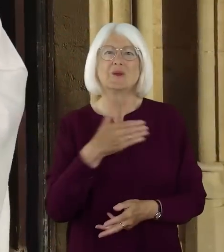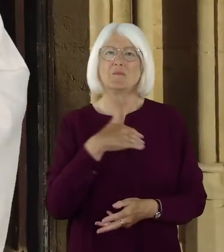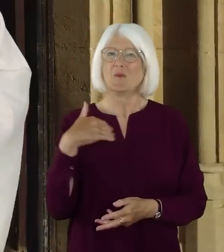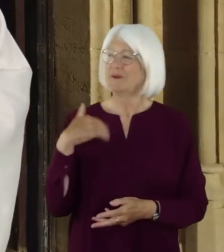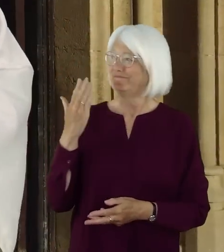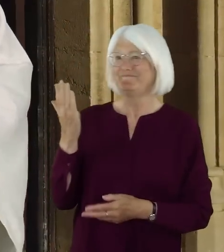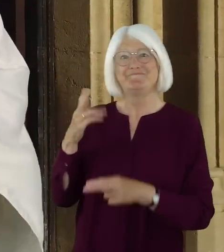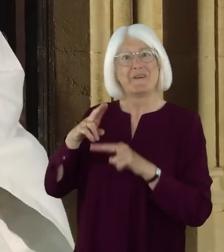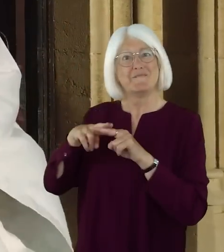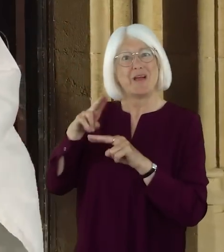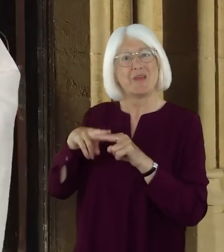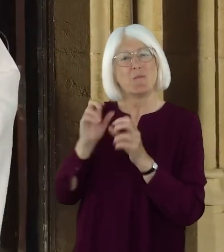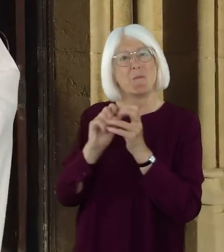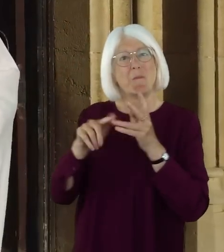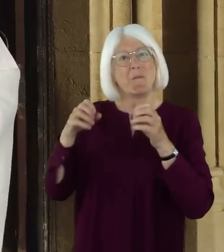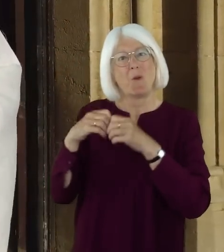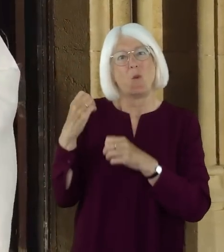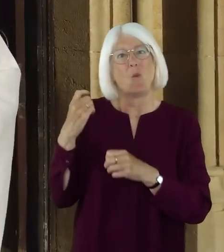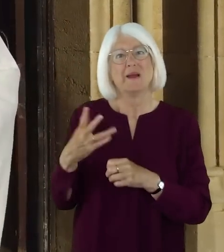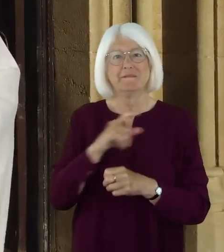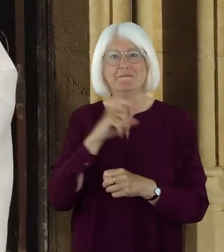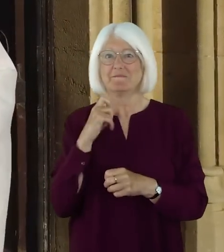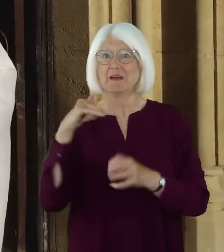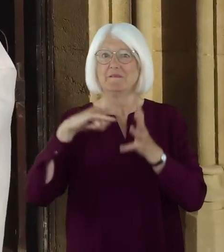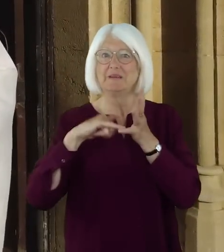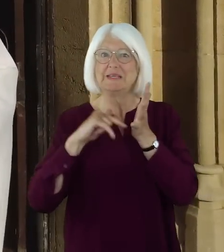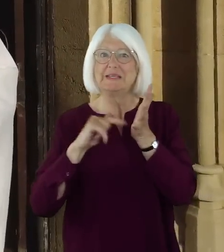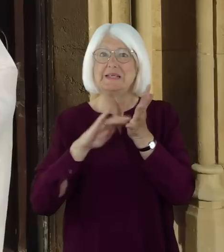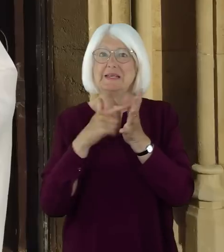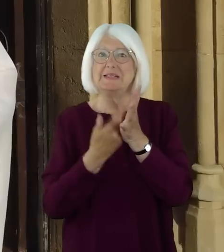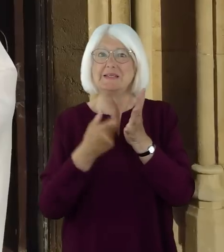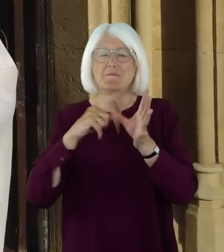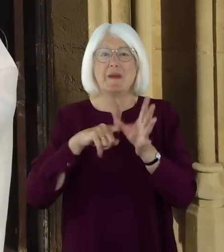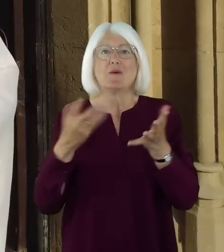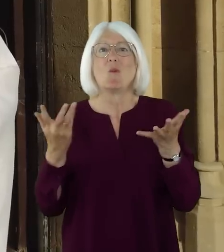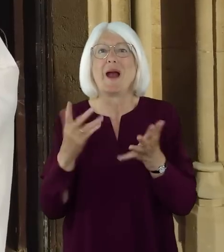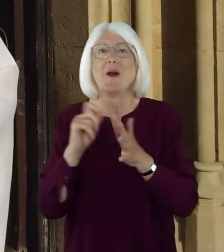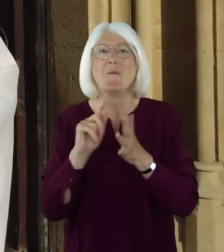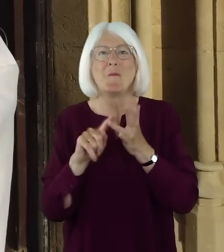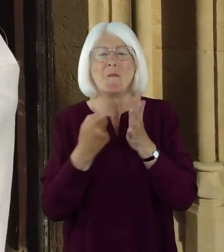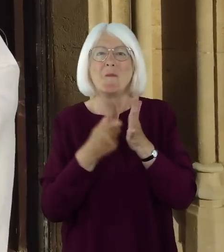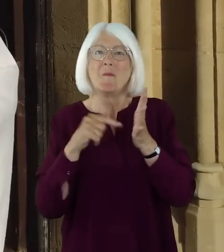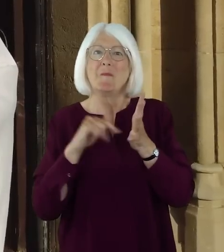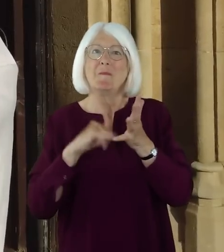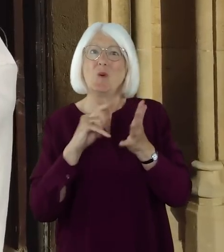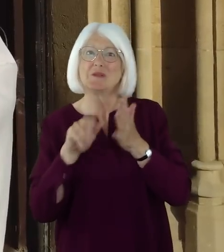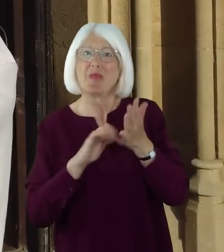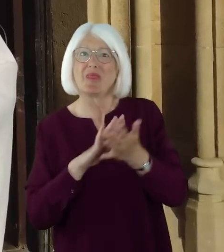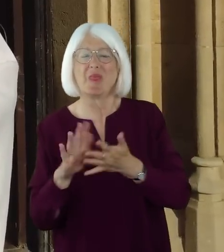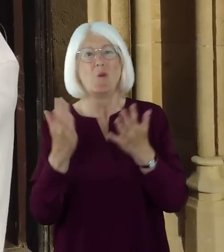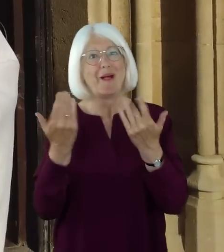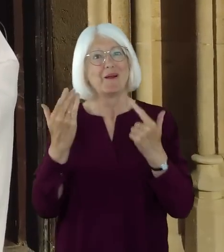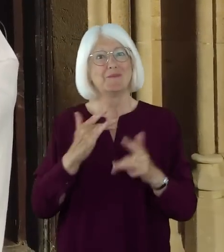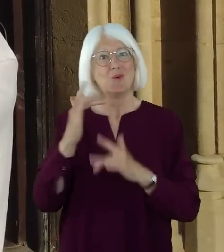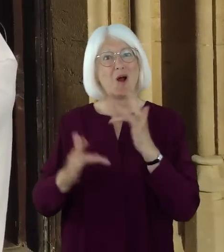Good morning, I'm Father Bob White, the Vicar of St Mary's here in Fratton, Portsmouth. Welcome to this morning's Sunday service for the National Online